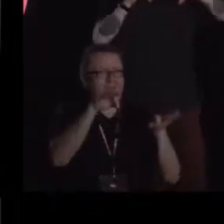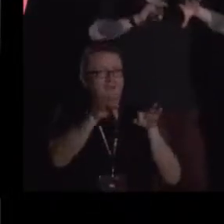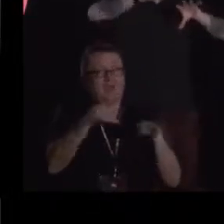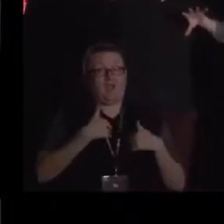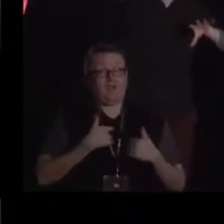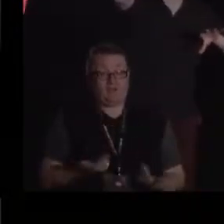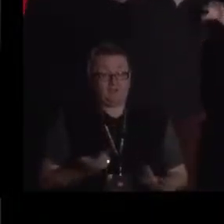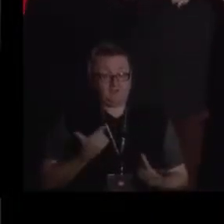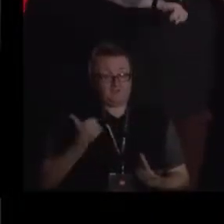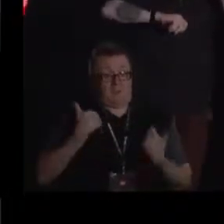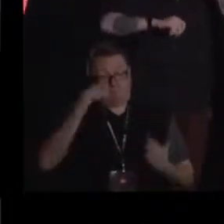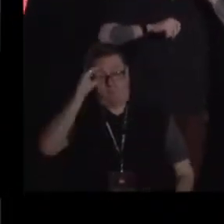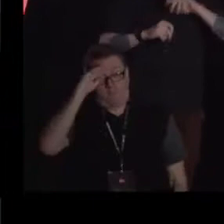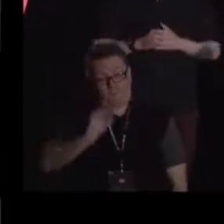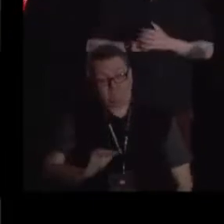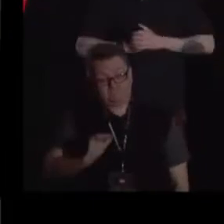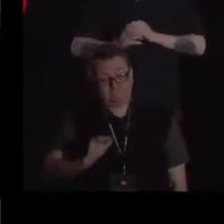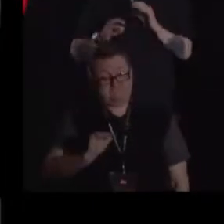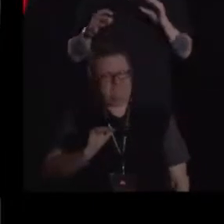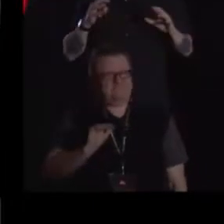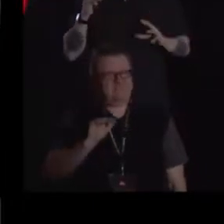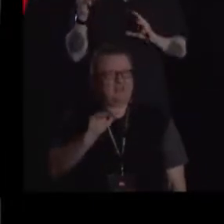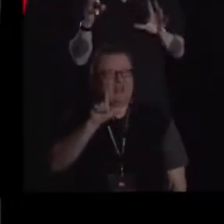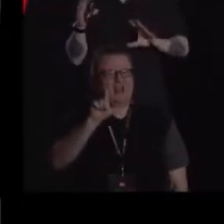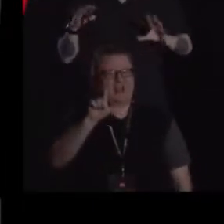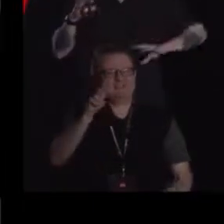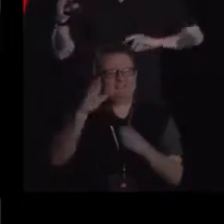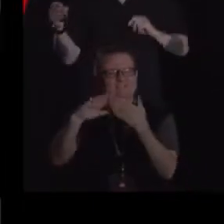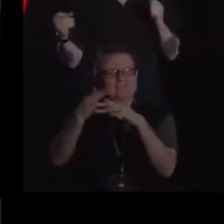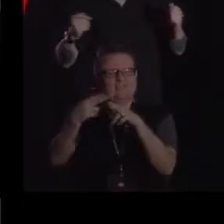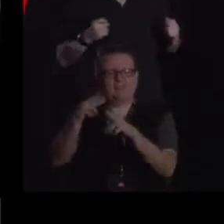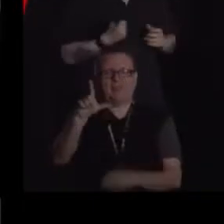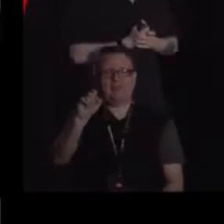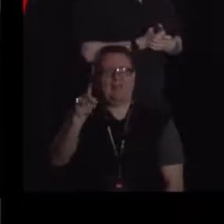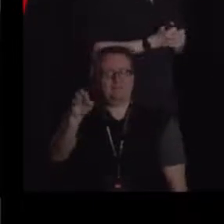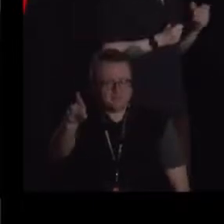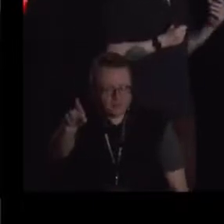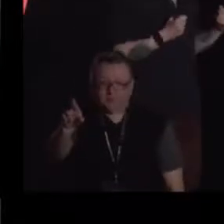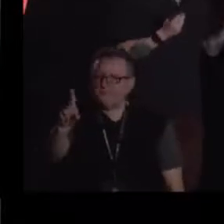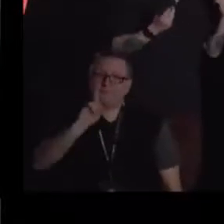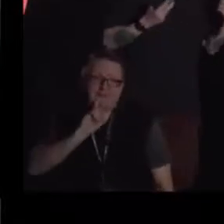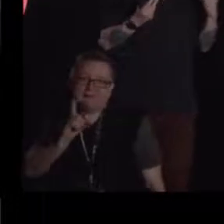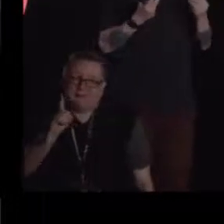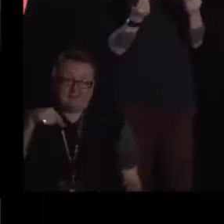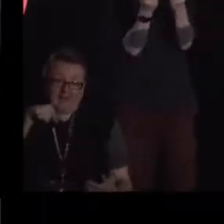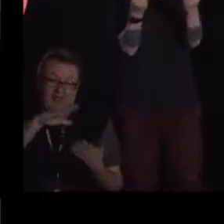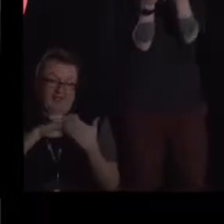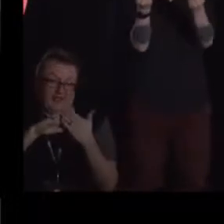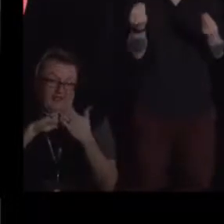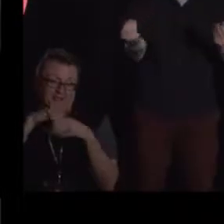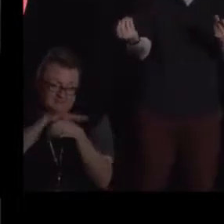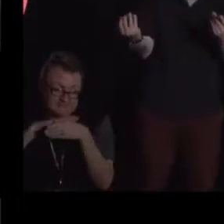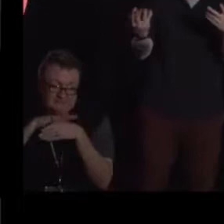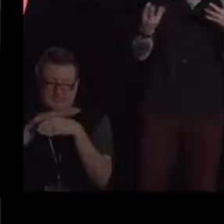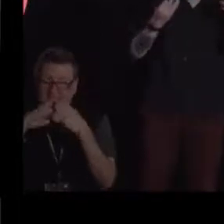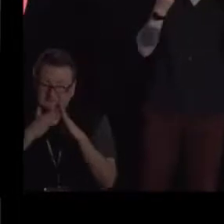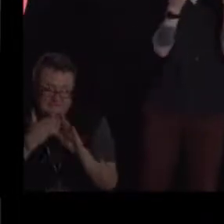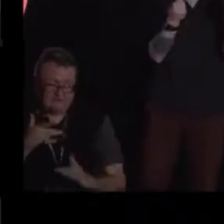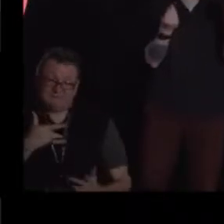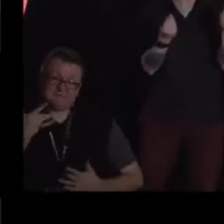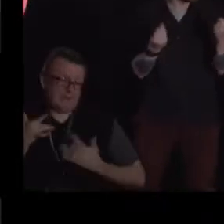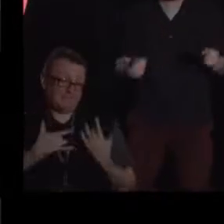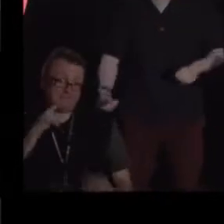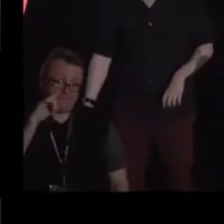this young lad from Leicester in the middle of the UK, not an awful lot going on creatively, and it wasn't